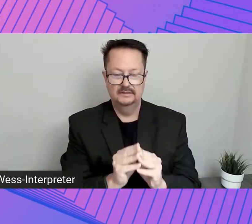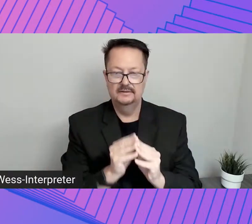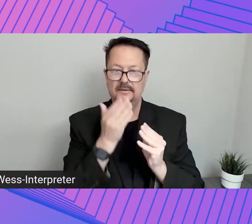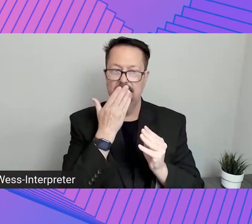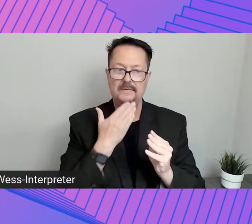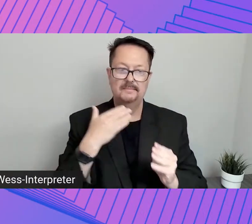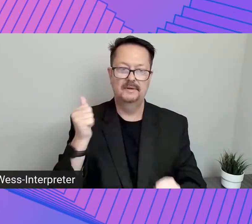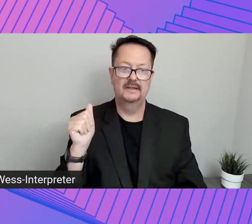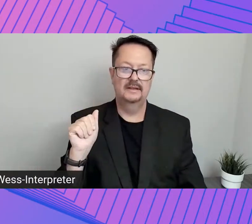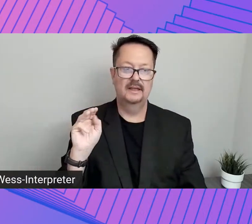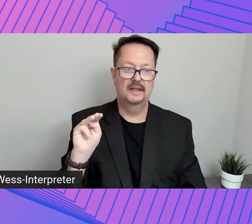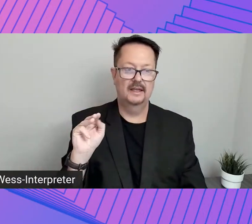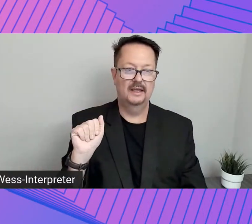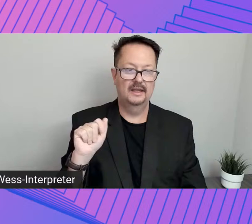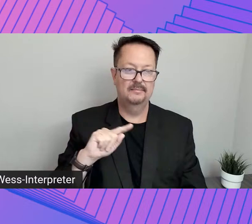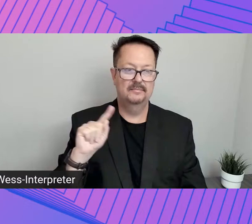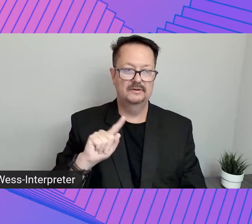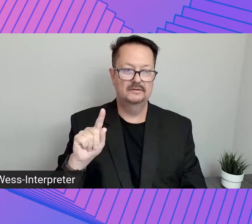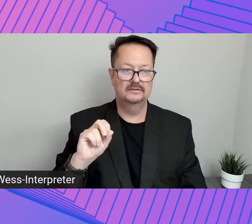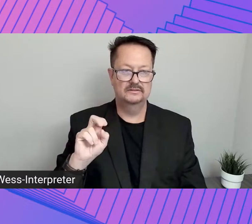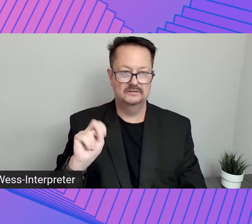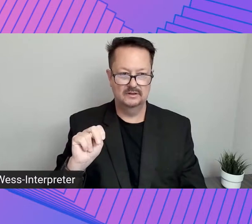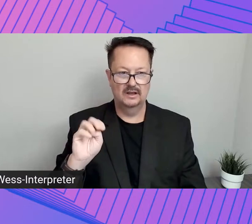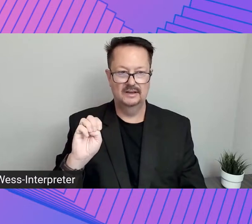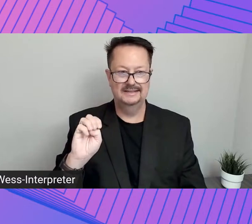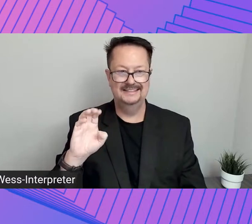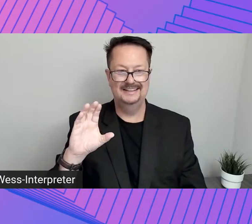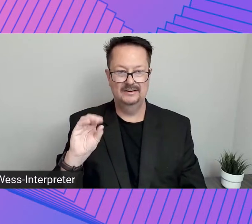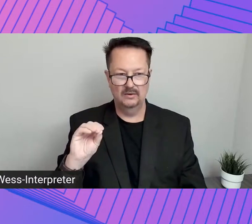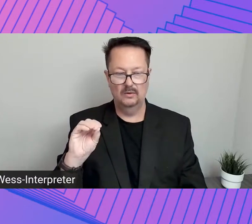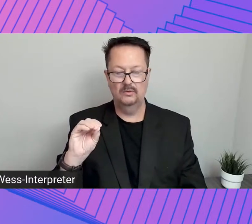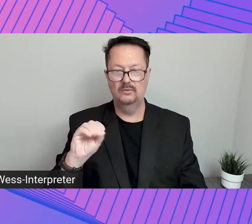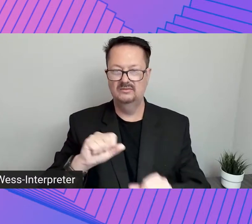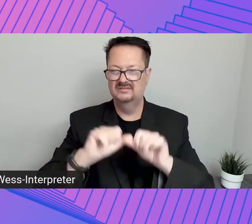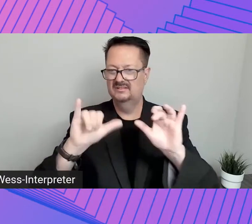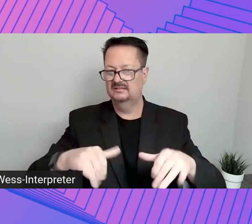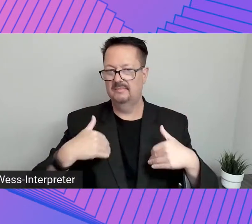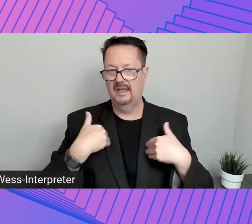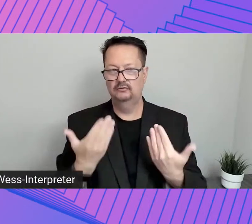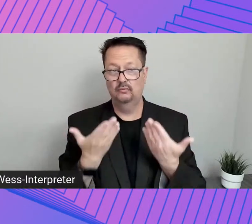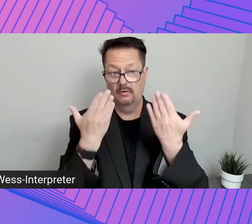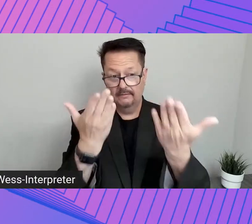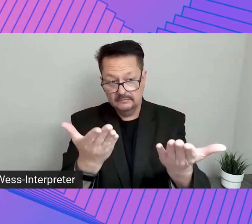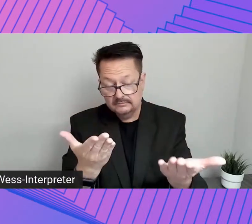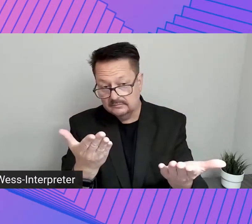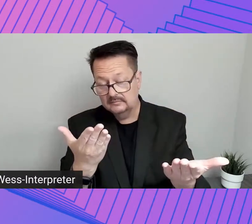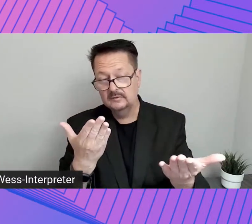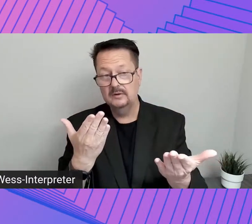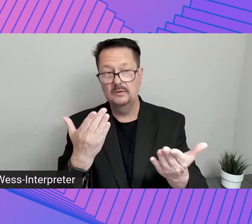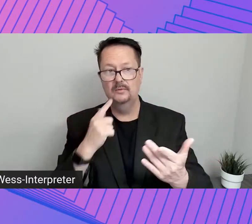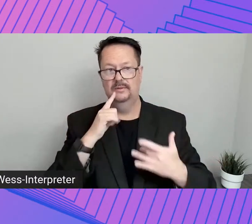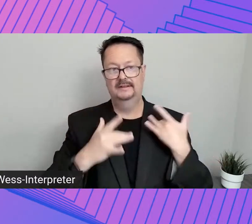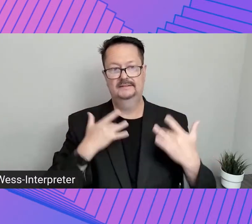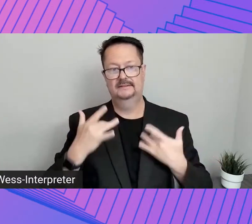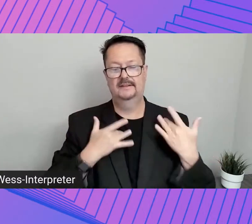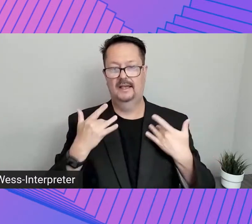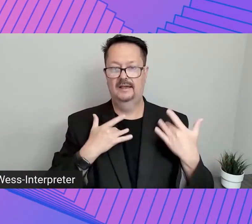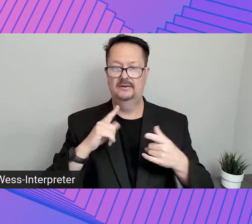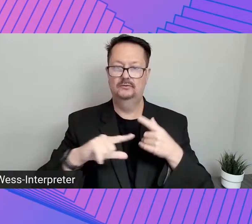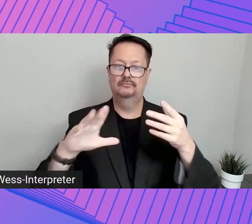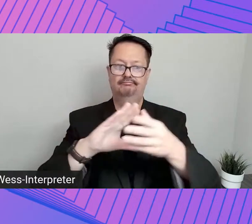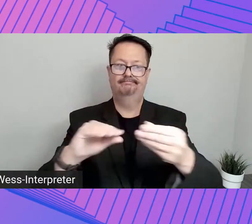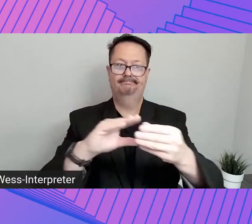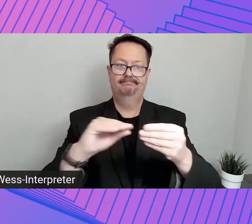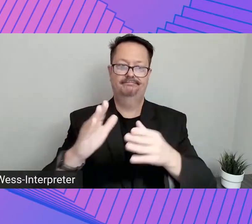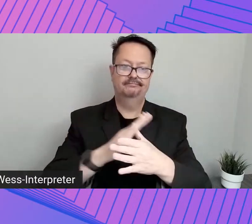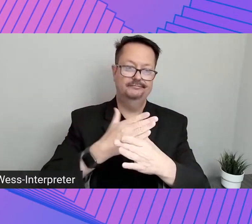native container ecosystem has to offer. And we're really excited to get to share that with you. What I wanted to